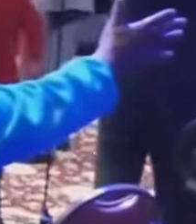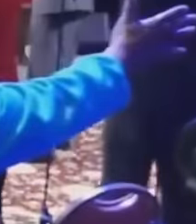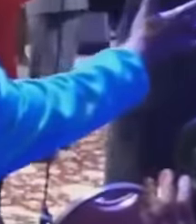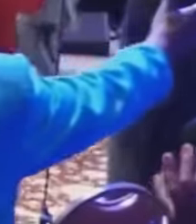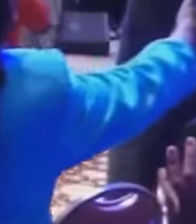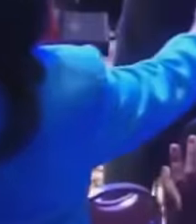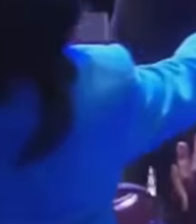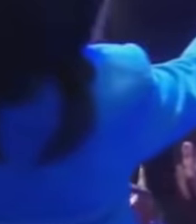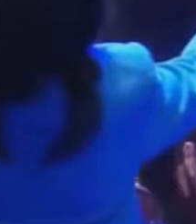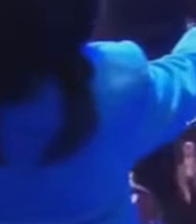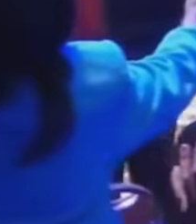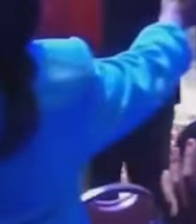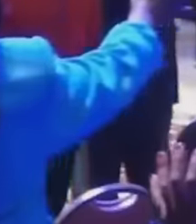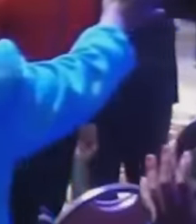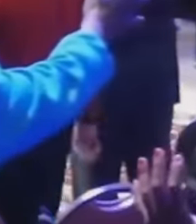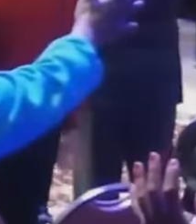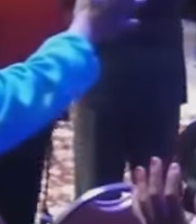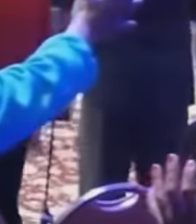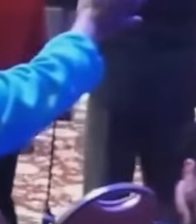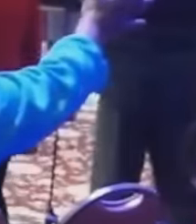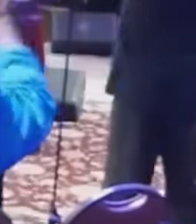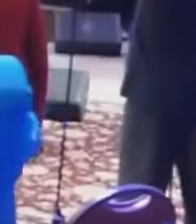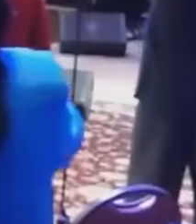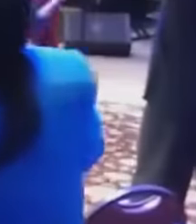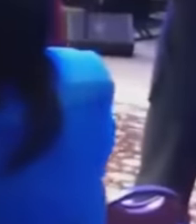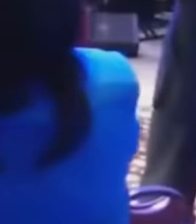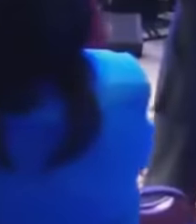up and thank God.